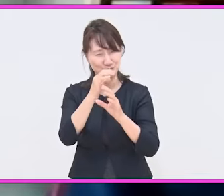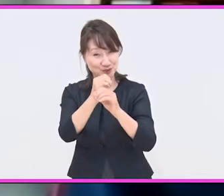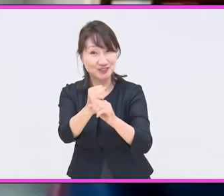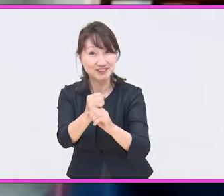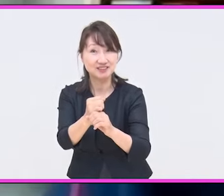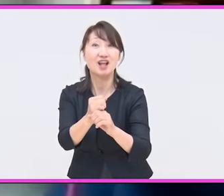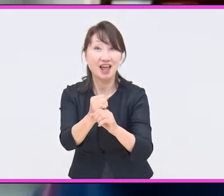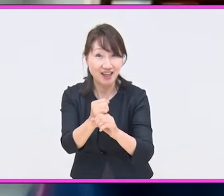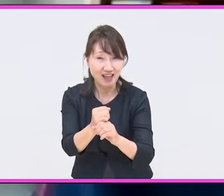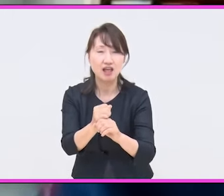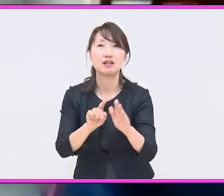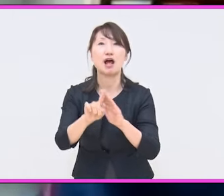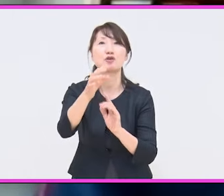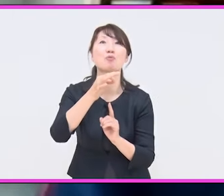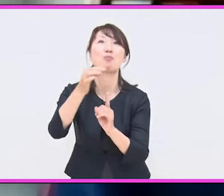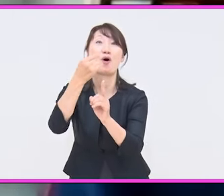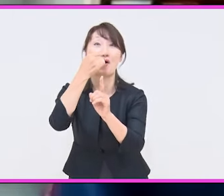country.